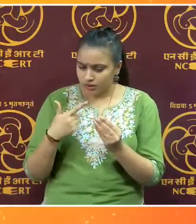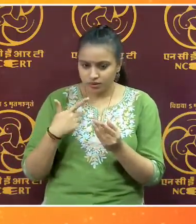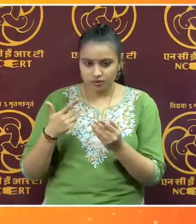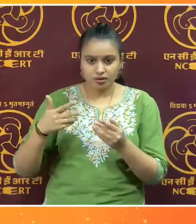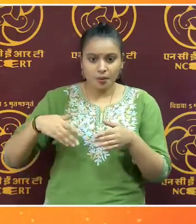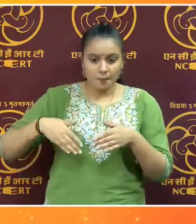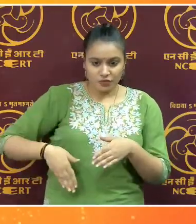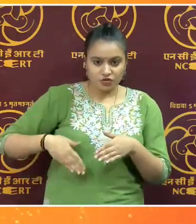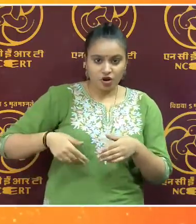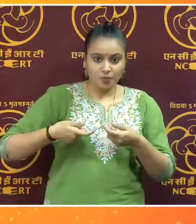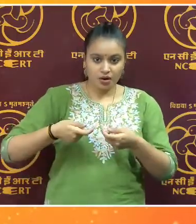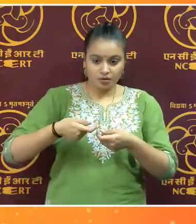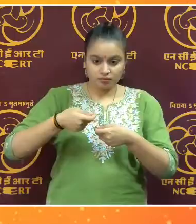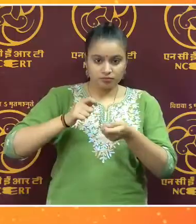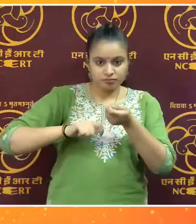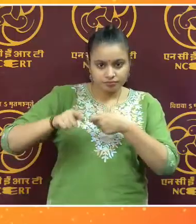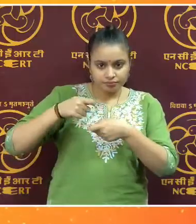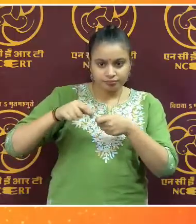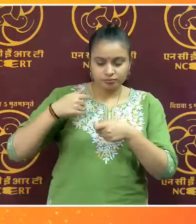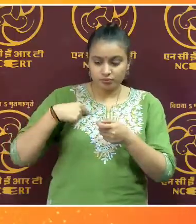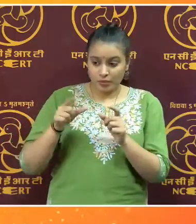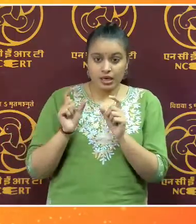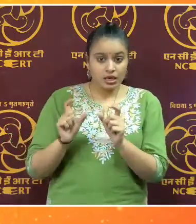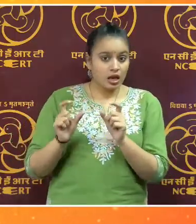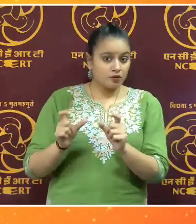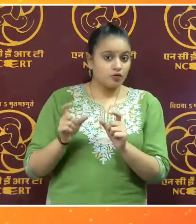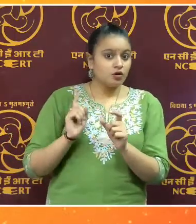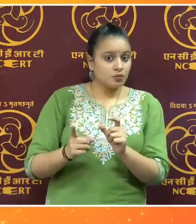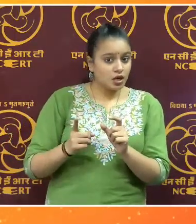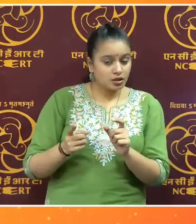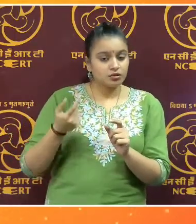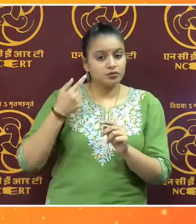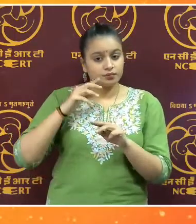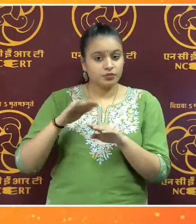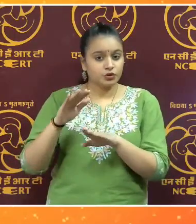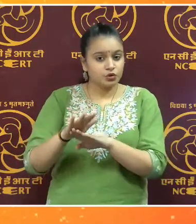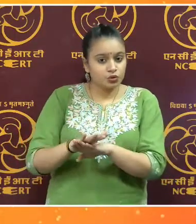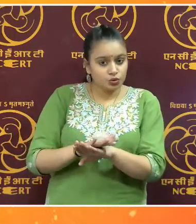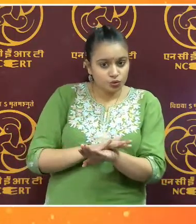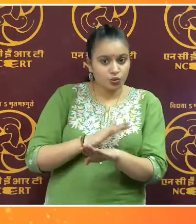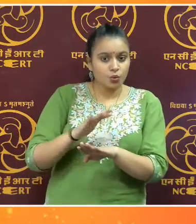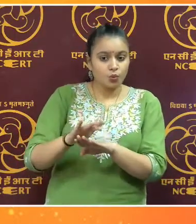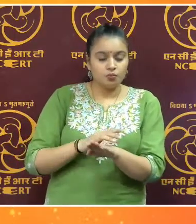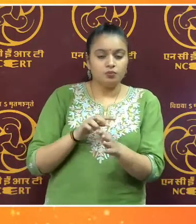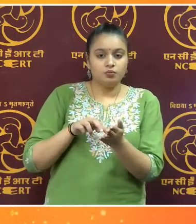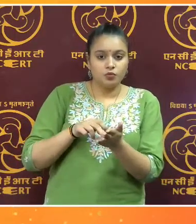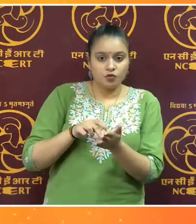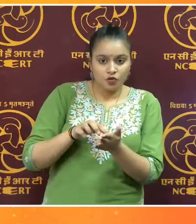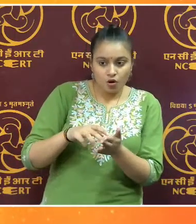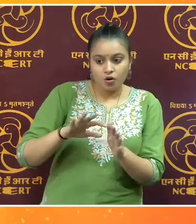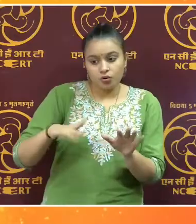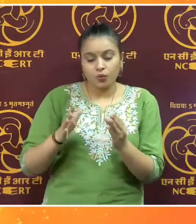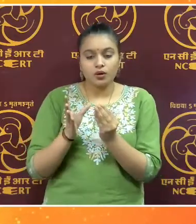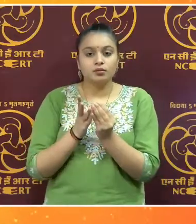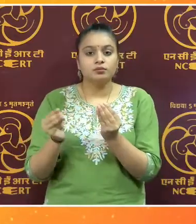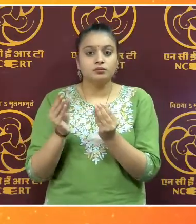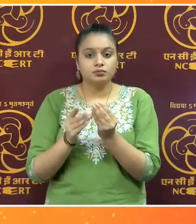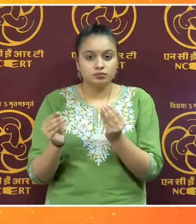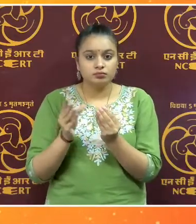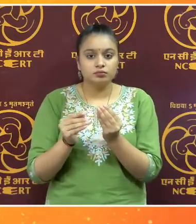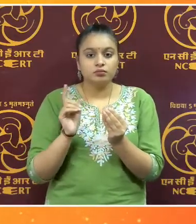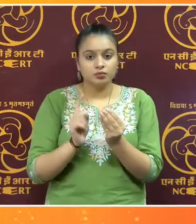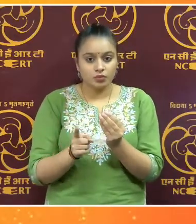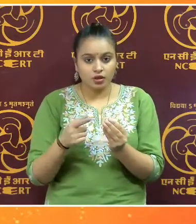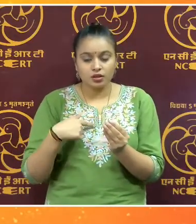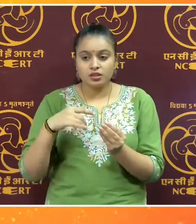of my pajamas. So I must be careful. I should slow down to a walk and count the notes. Oh wow,